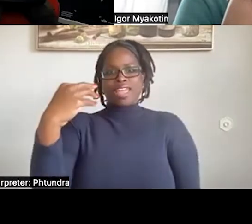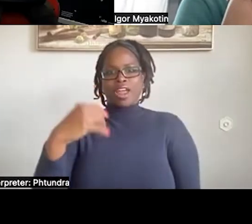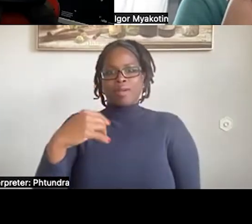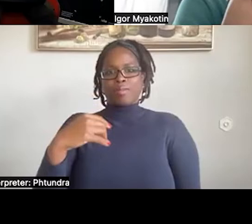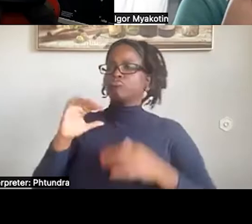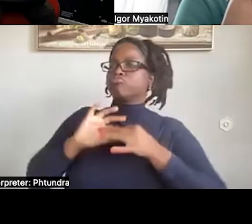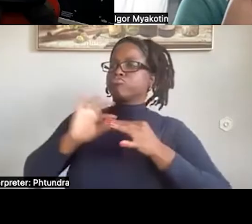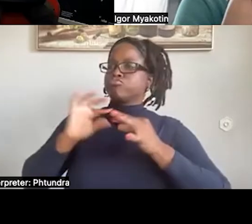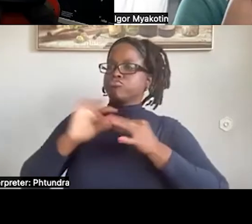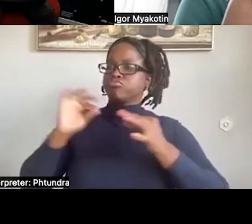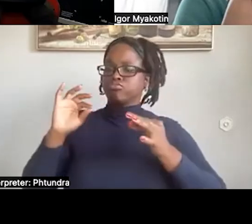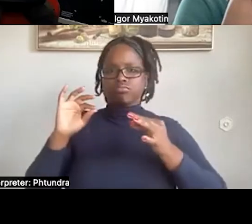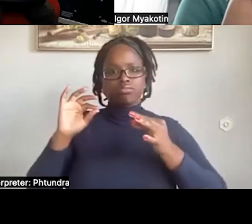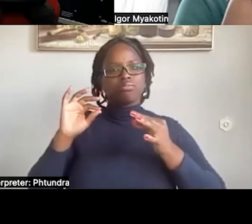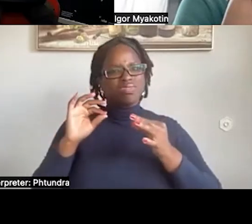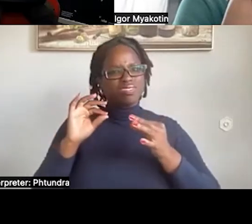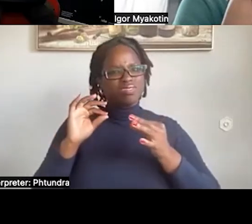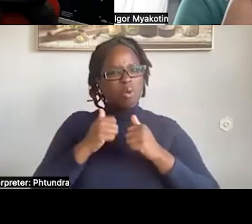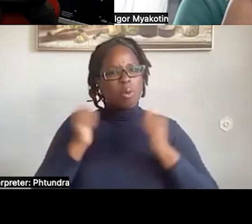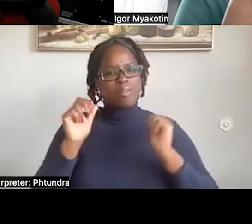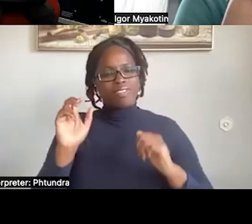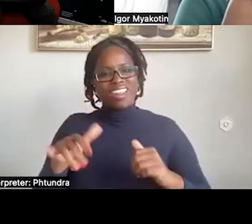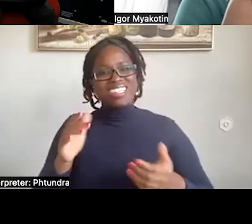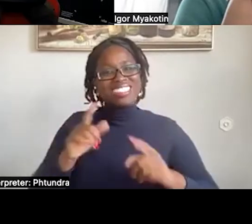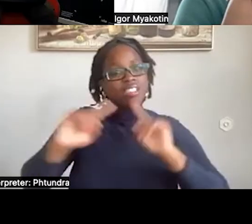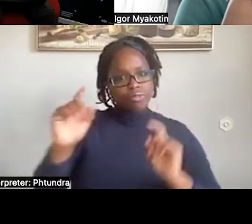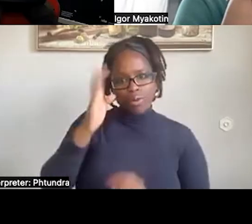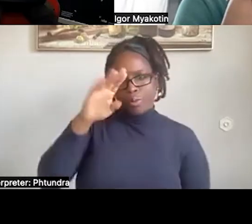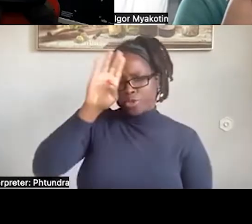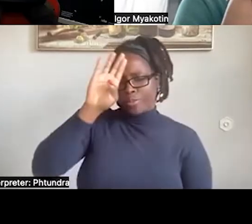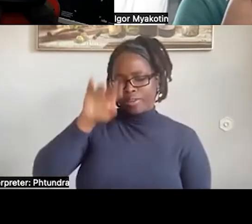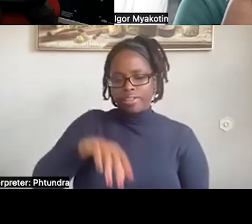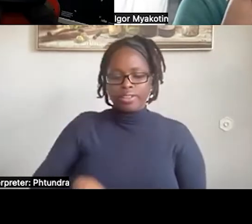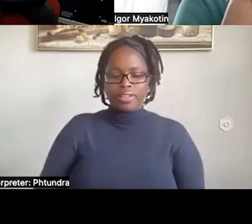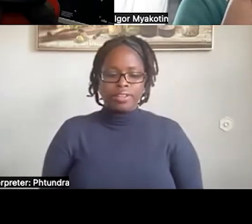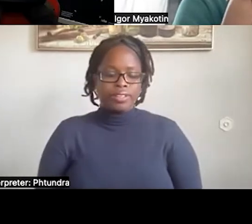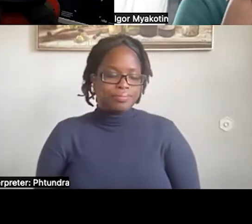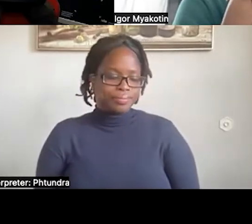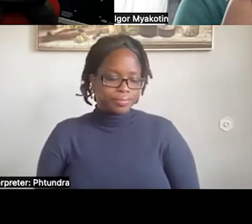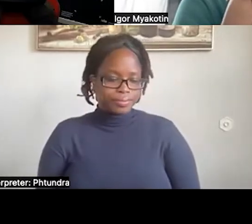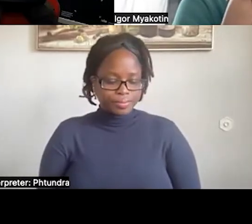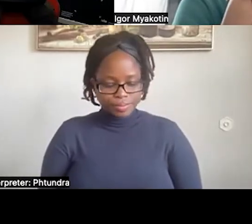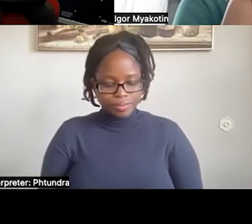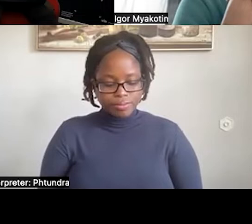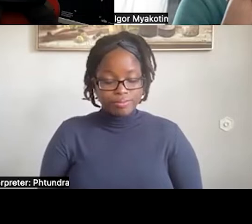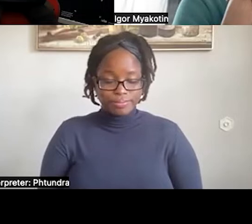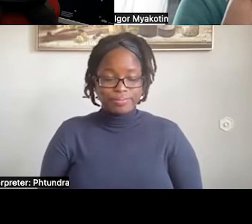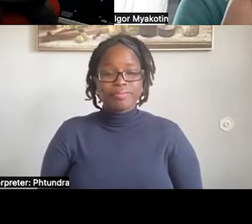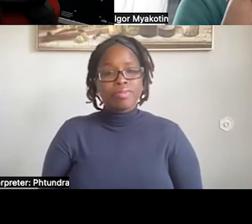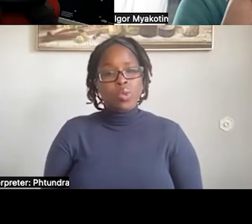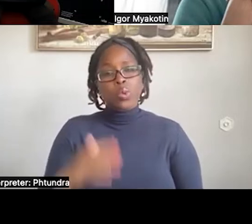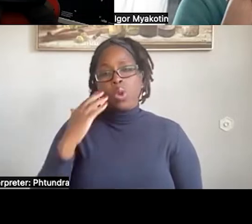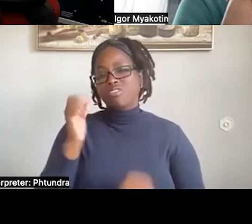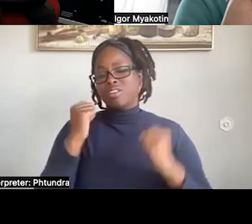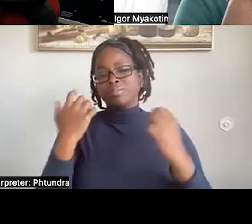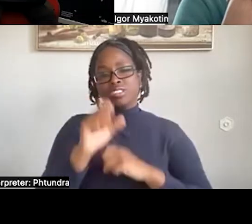to make films in Cuba. But as you maybe know, for many, many years, all the